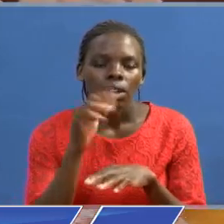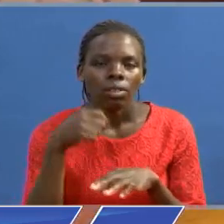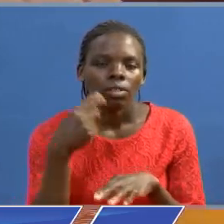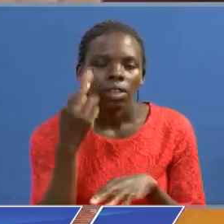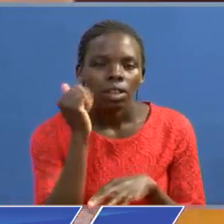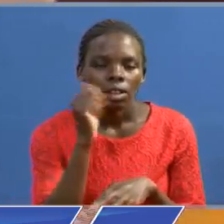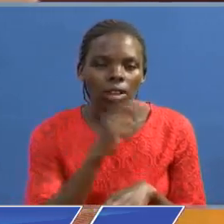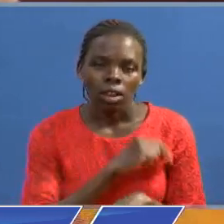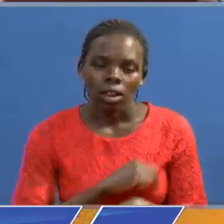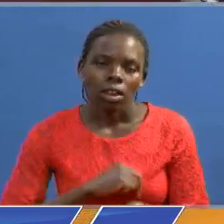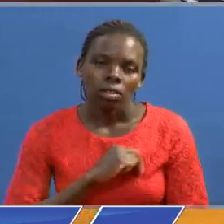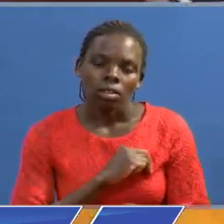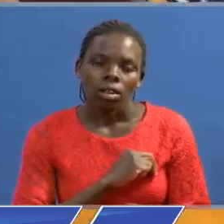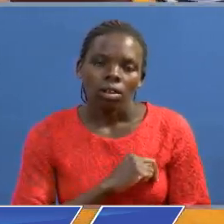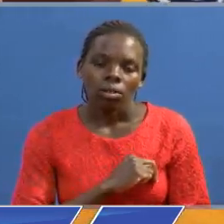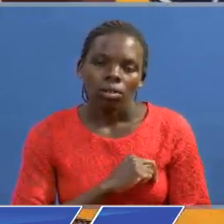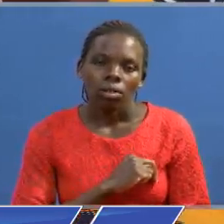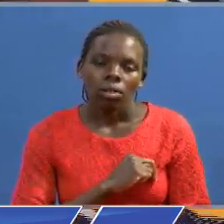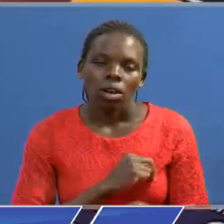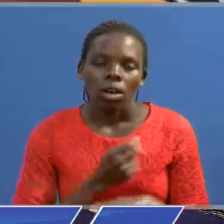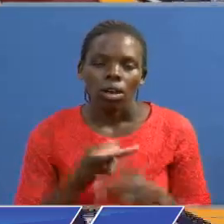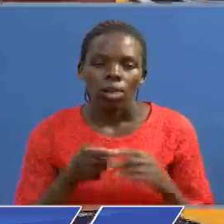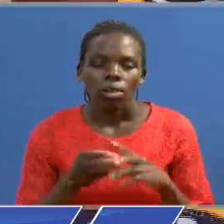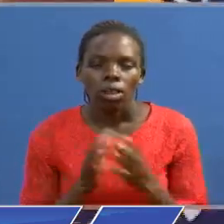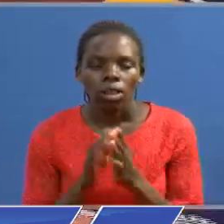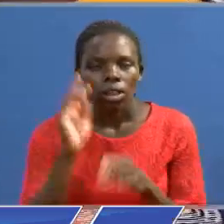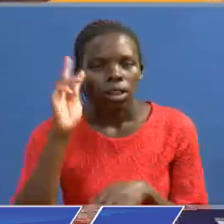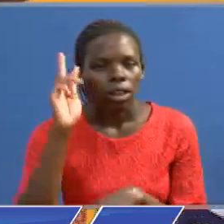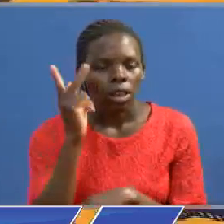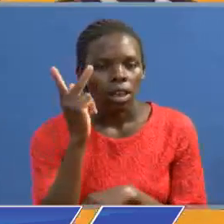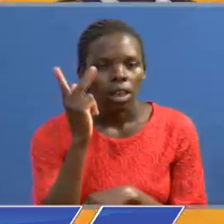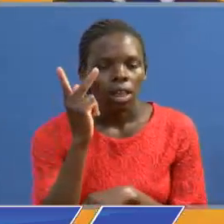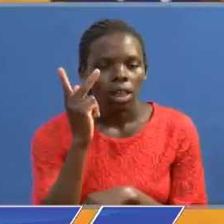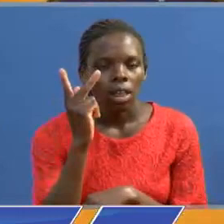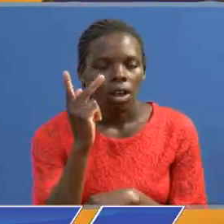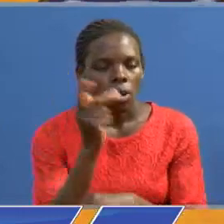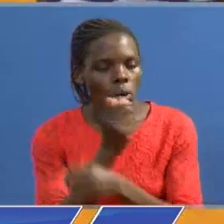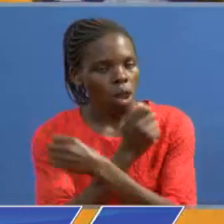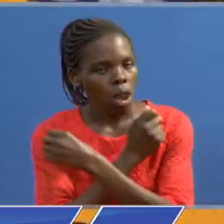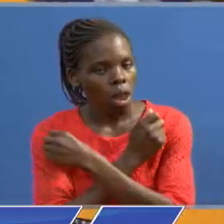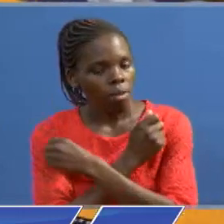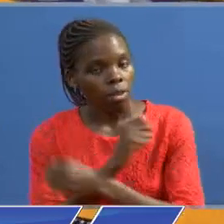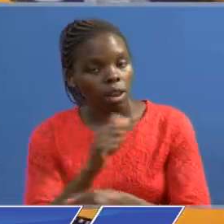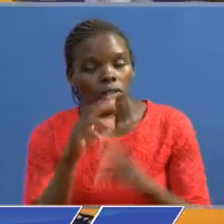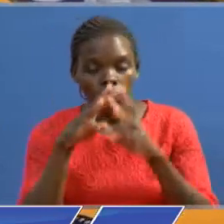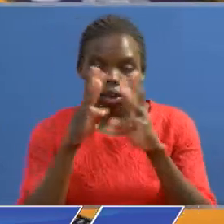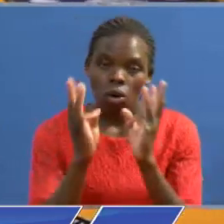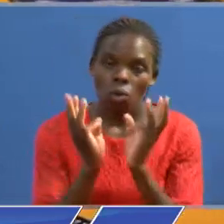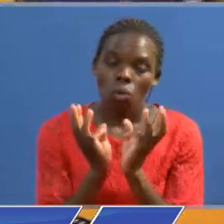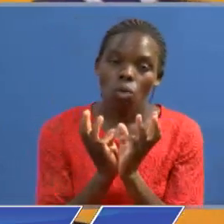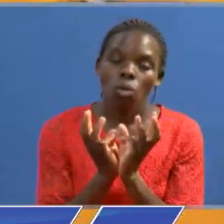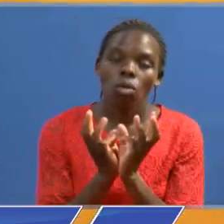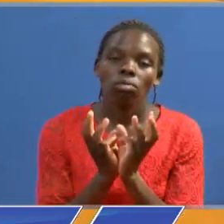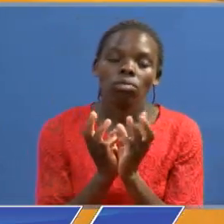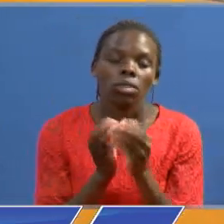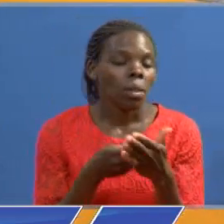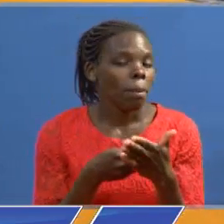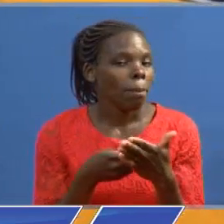natural sattu. It is handcrafted in Kenya by Kenyans for Kenyans with love to the rest of the world. It's a brand that